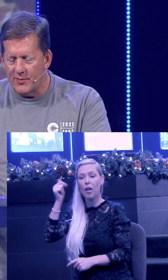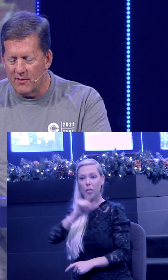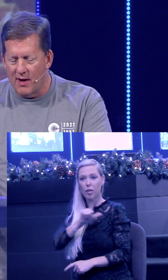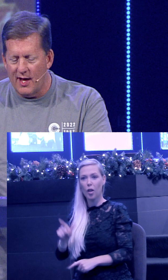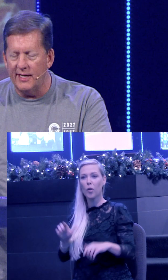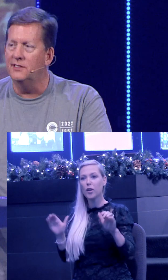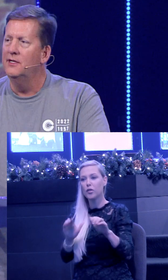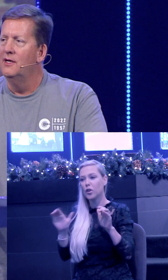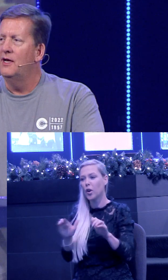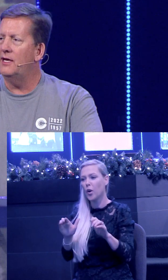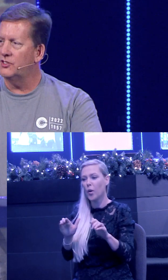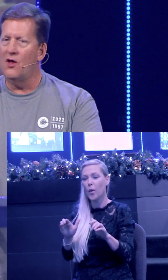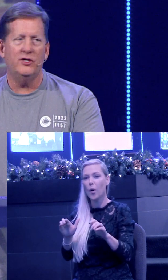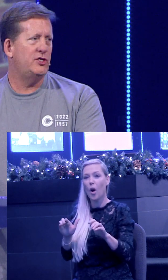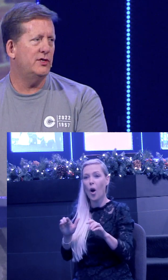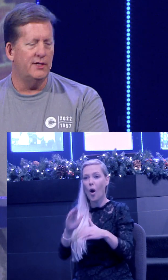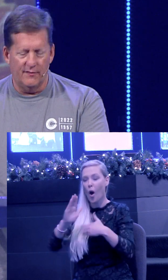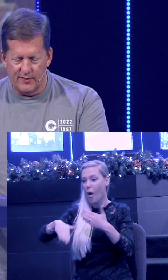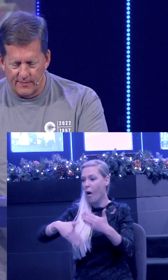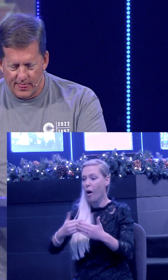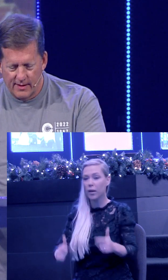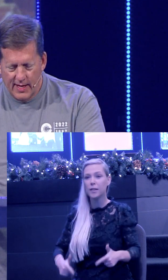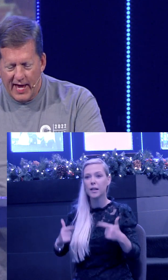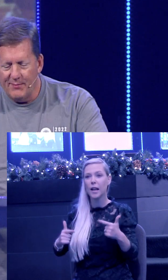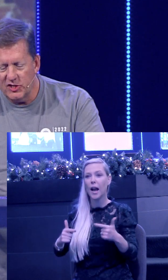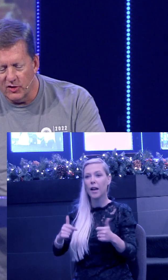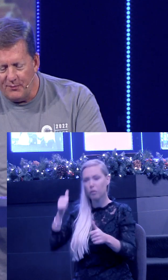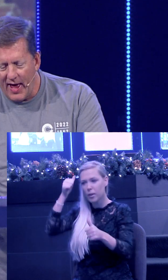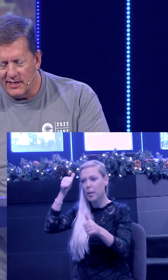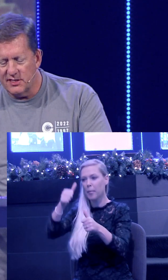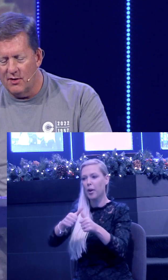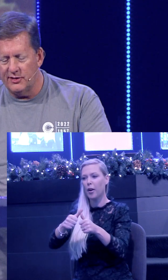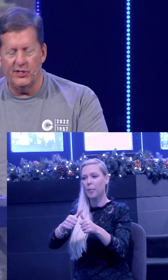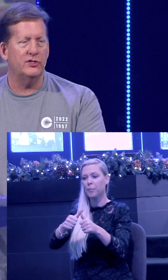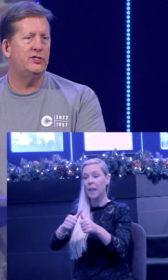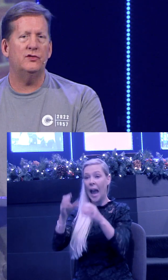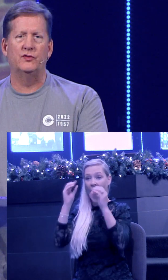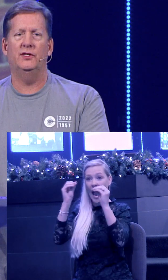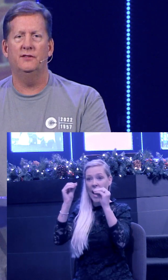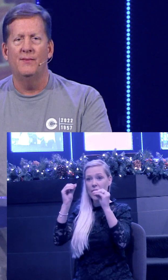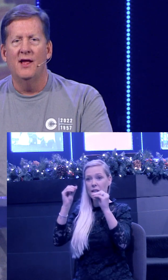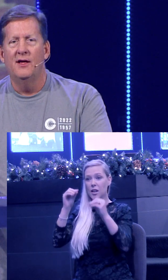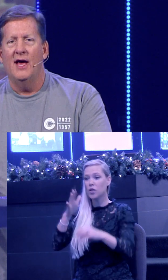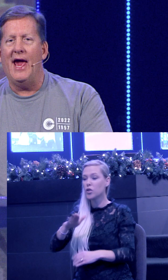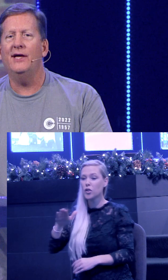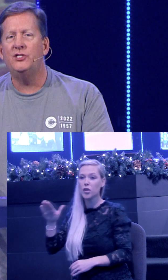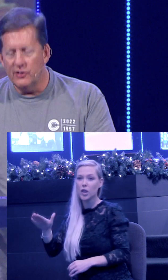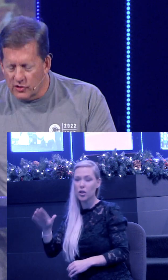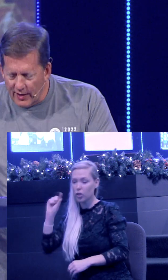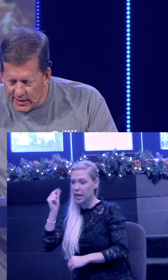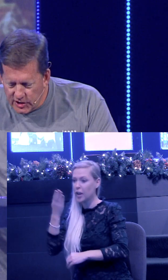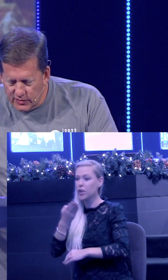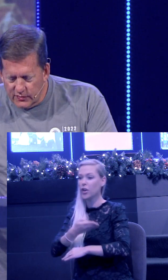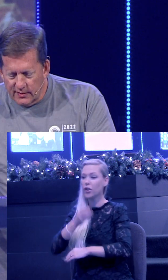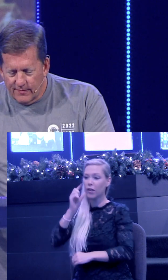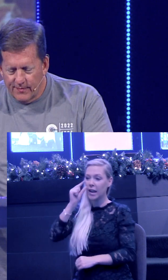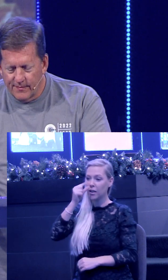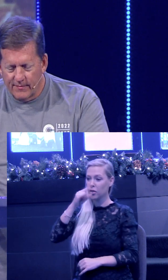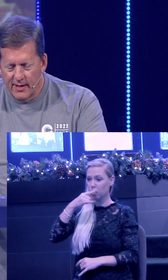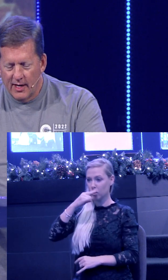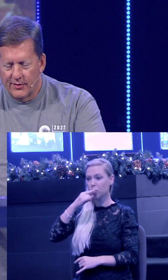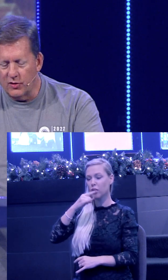escape from your mind as long as you live. And be sure to pass them on to your children and to your